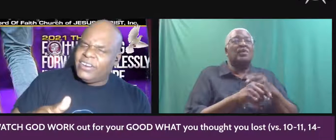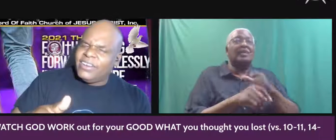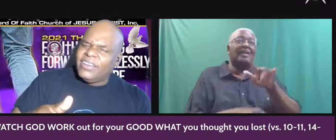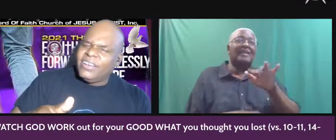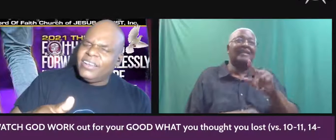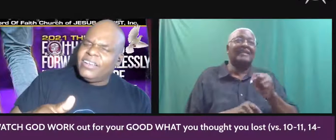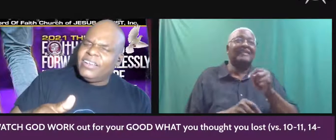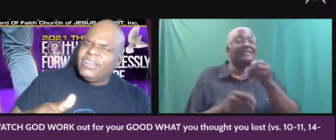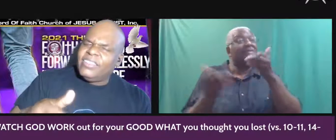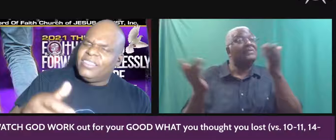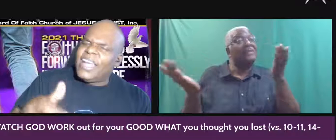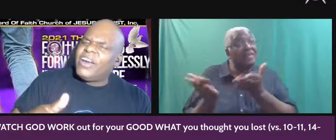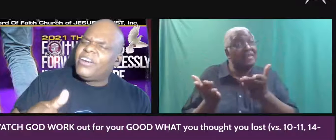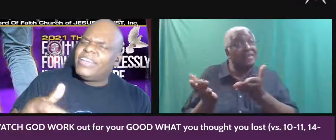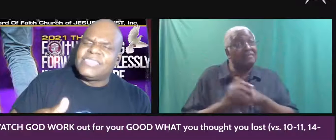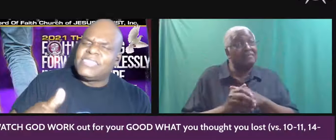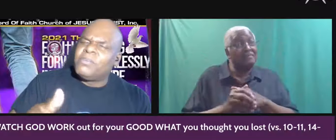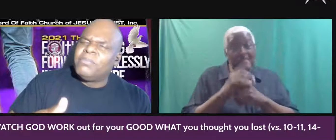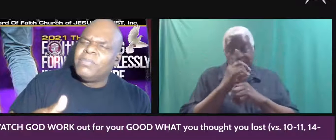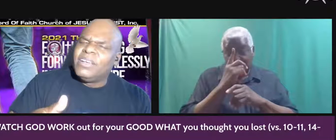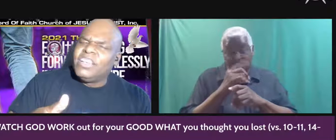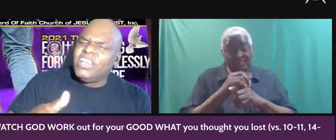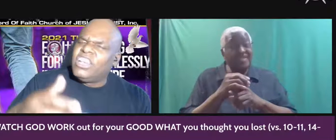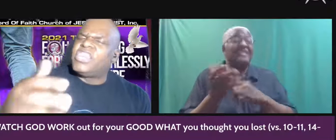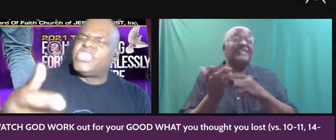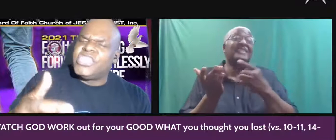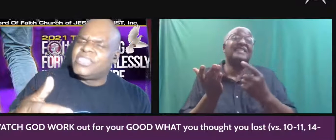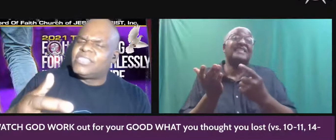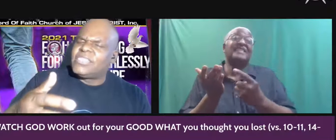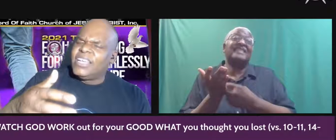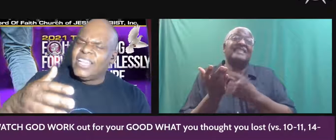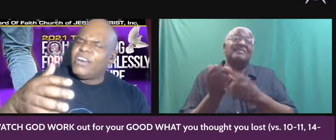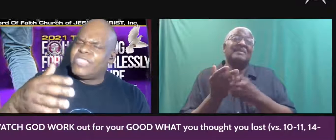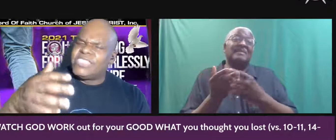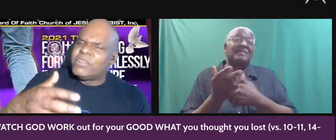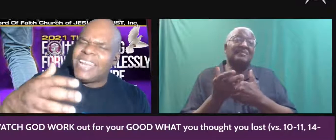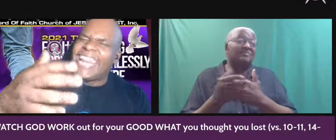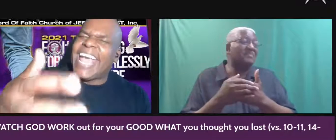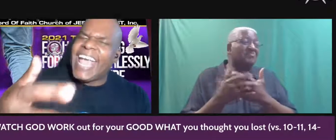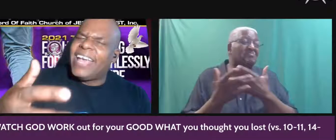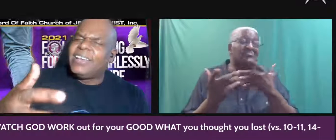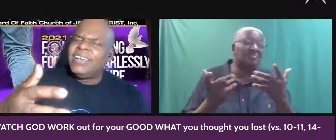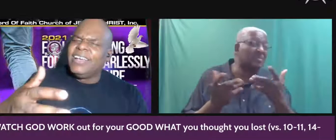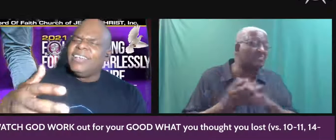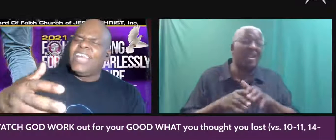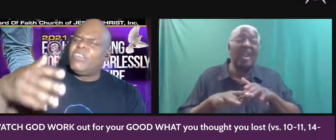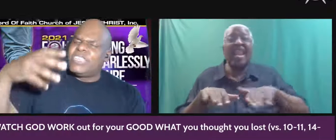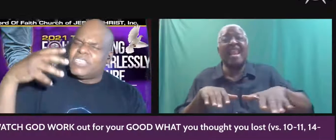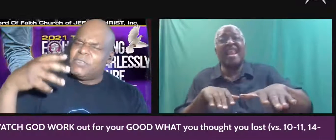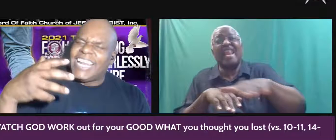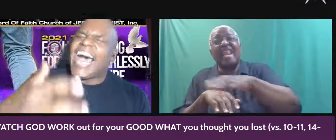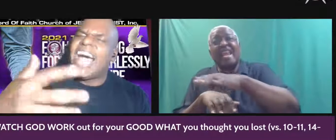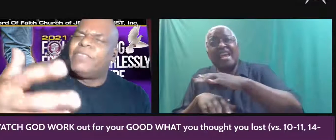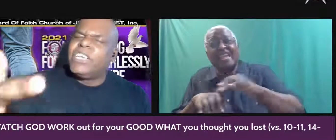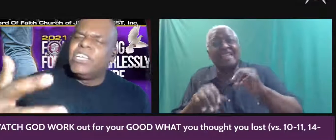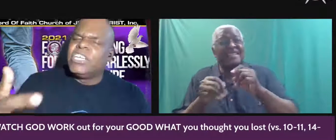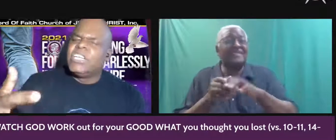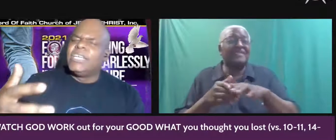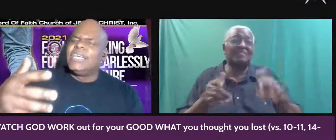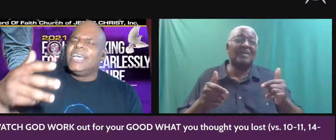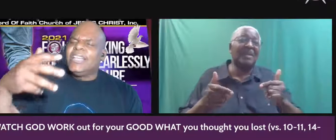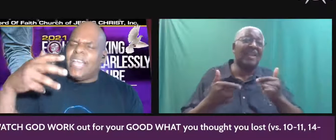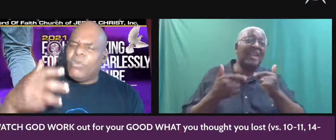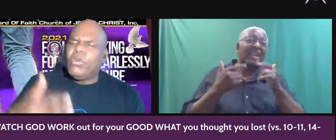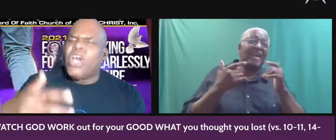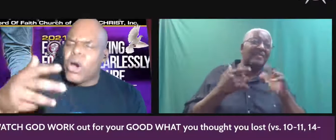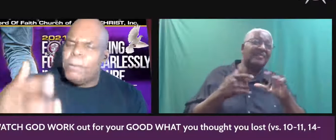there, there is some luscious, there is some land, there is some